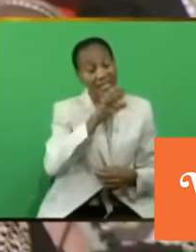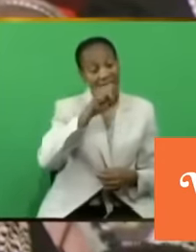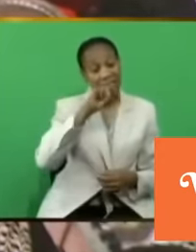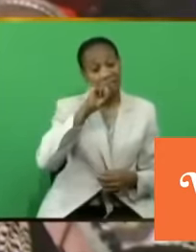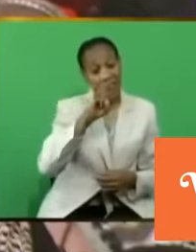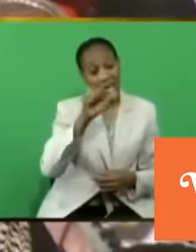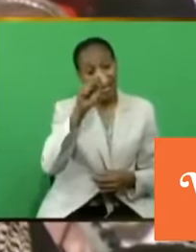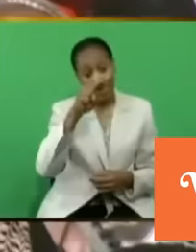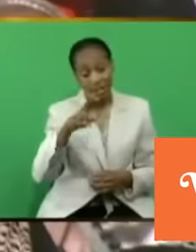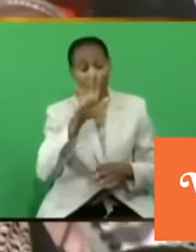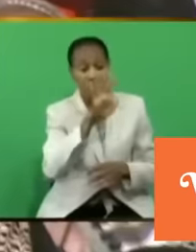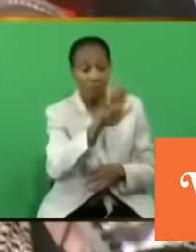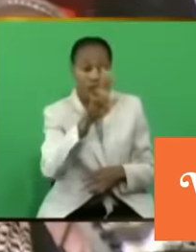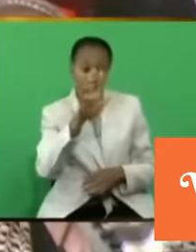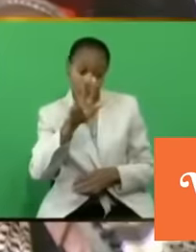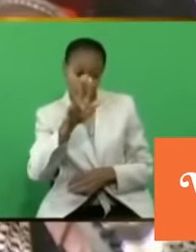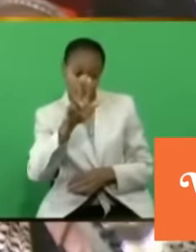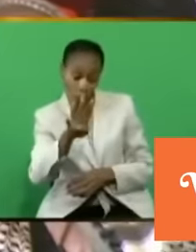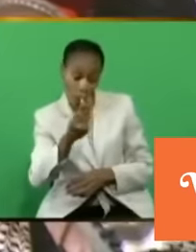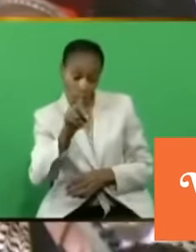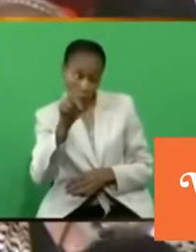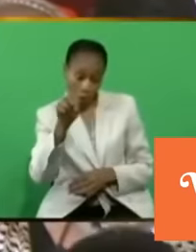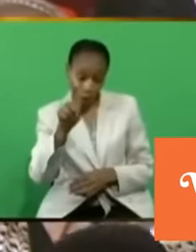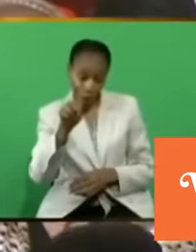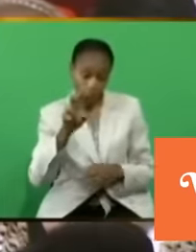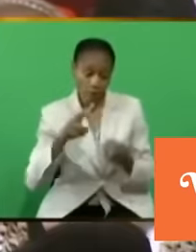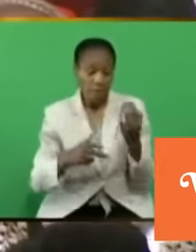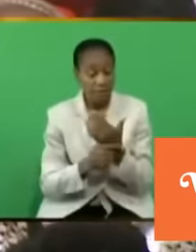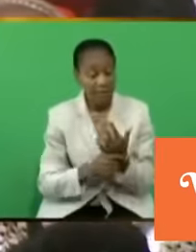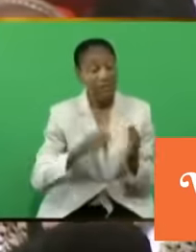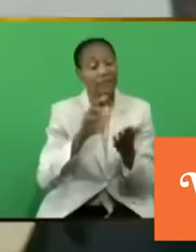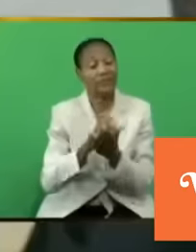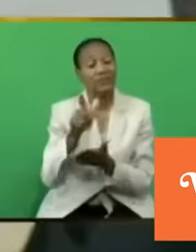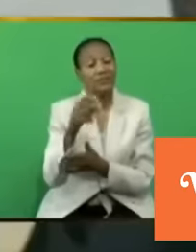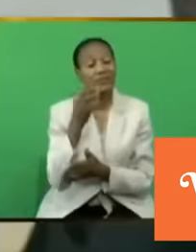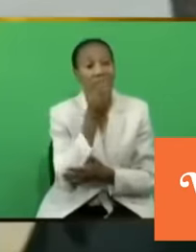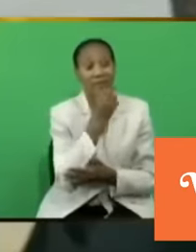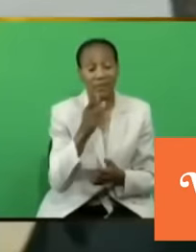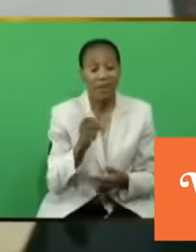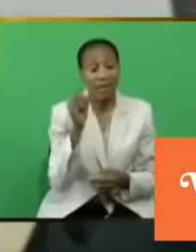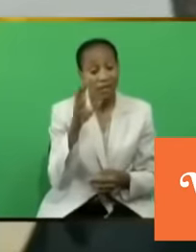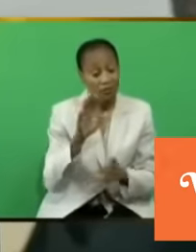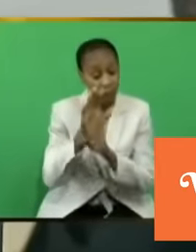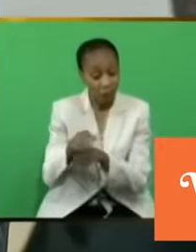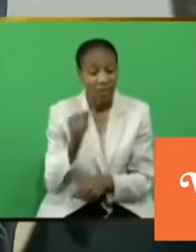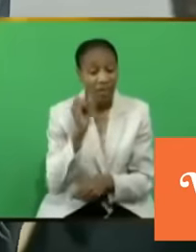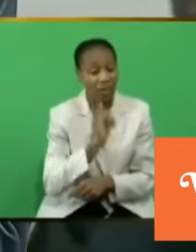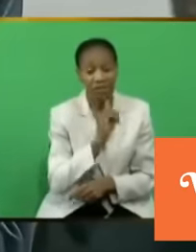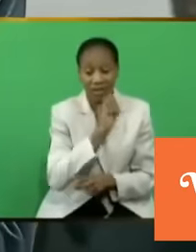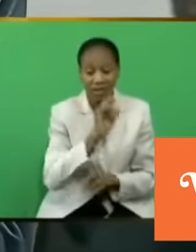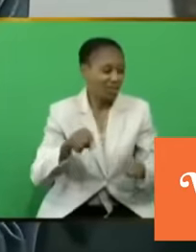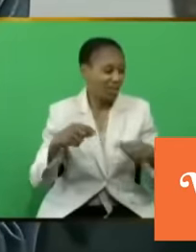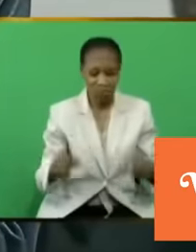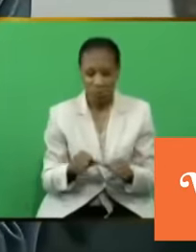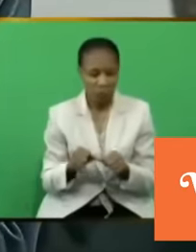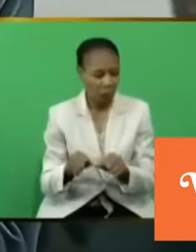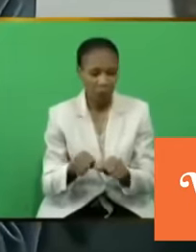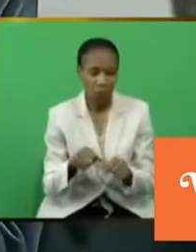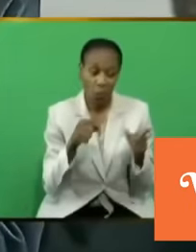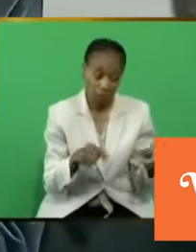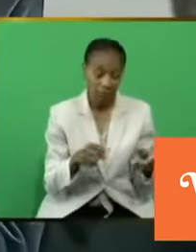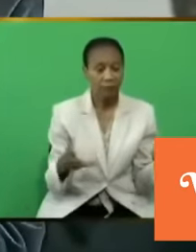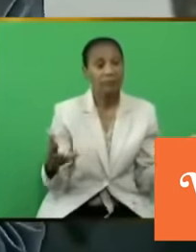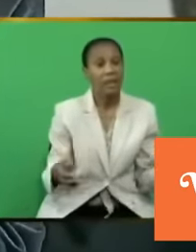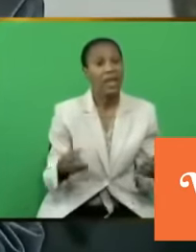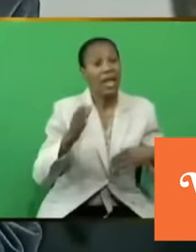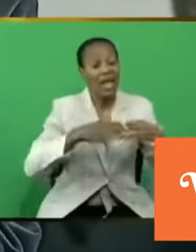54:17 says that no weapon that is formed against Israel shall prosper, and every tongue that rises against her